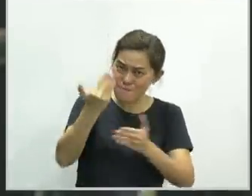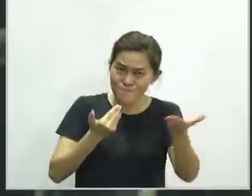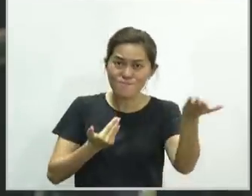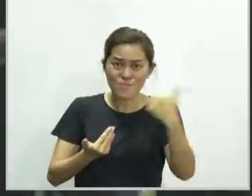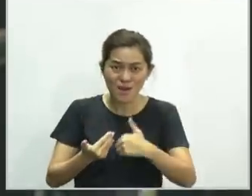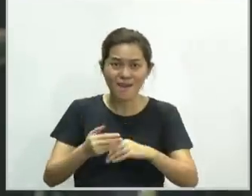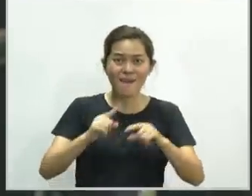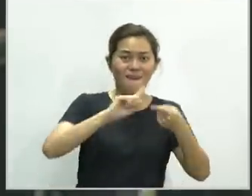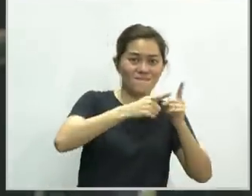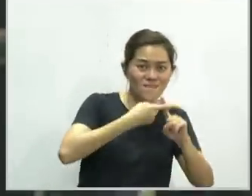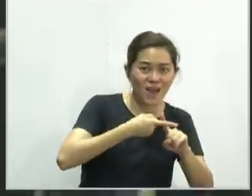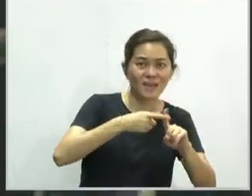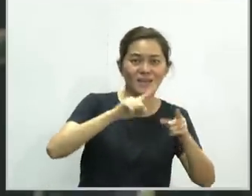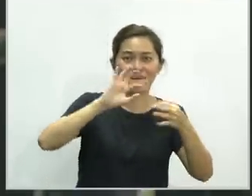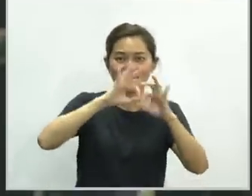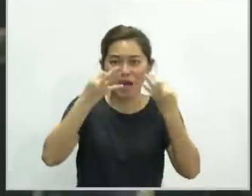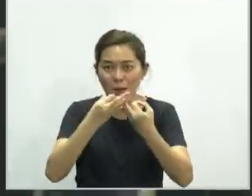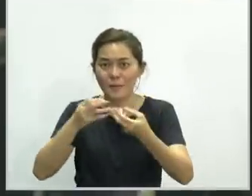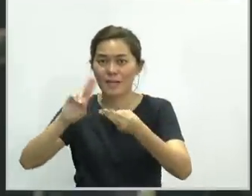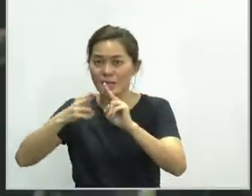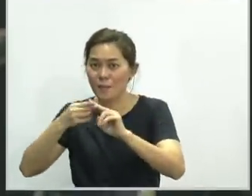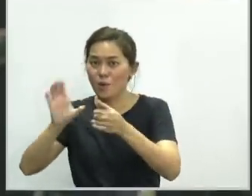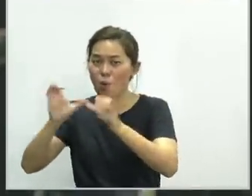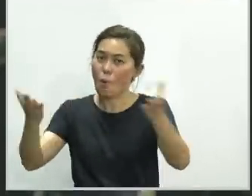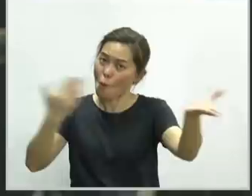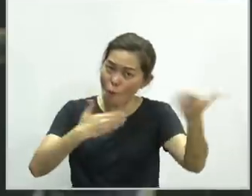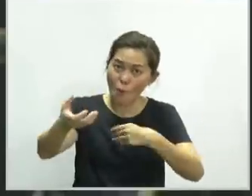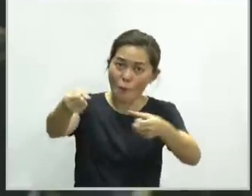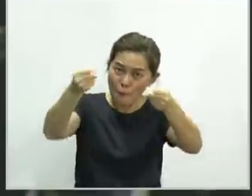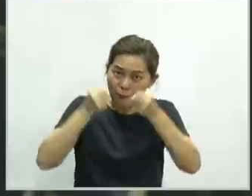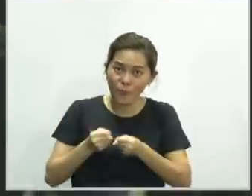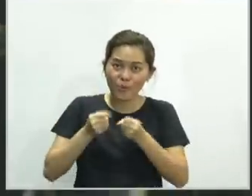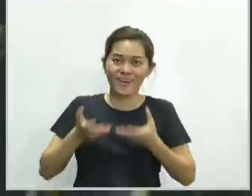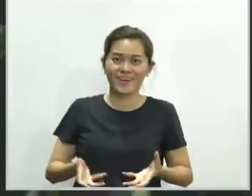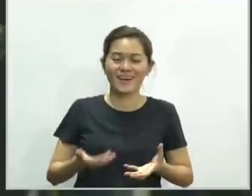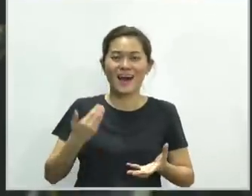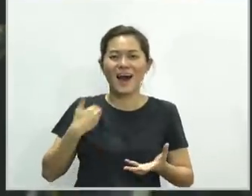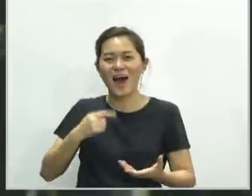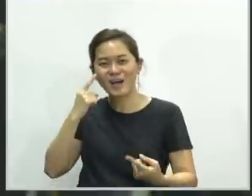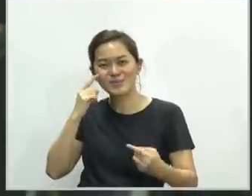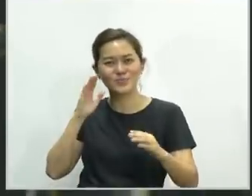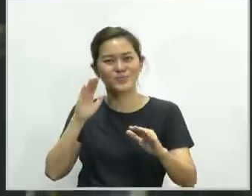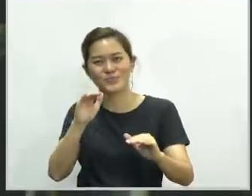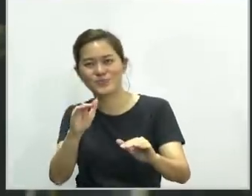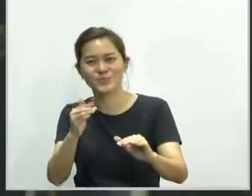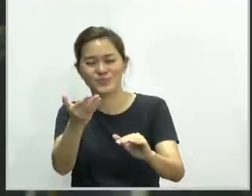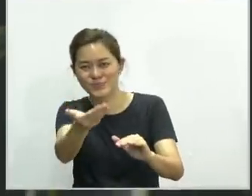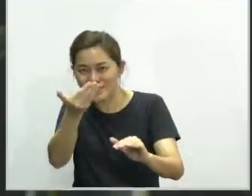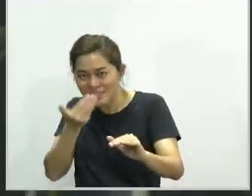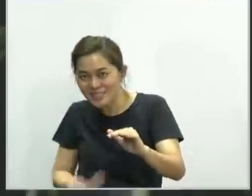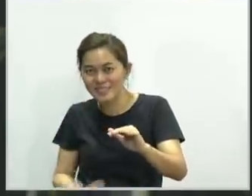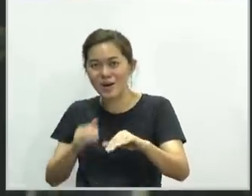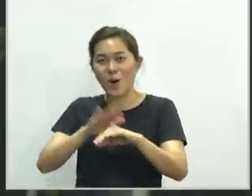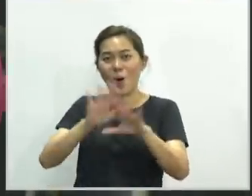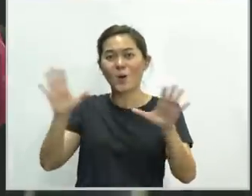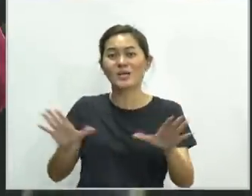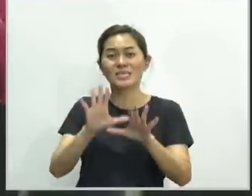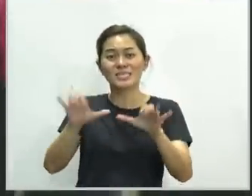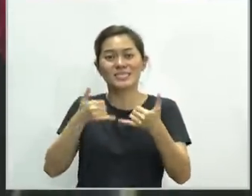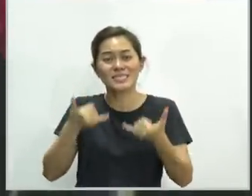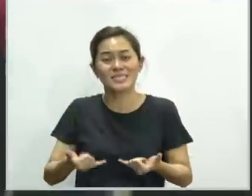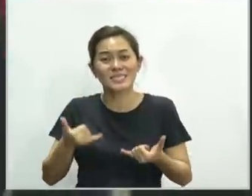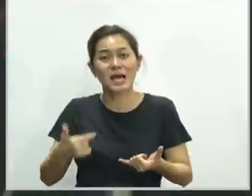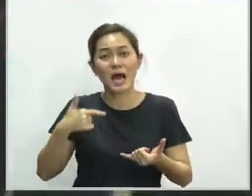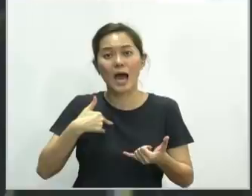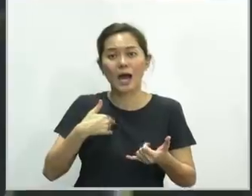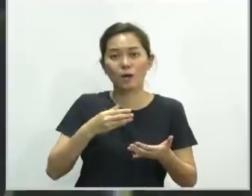family, neighbors, and colleagues. I look forward to seeing you on Sunday. And now I'm going